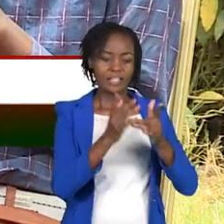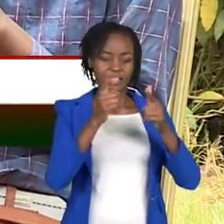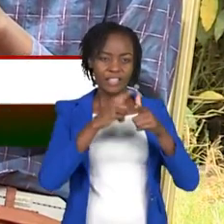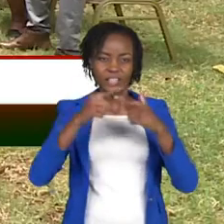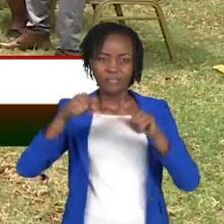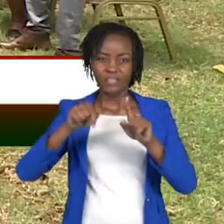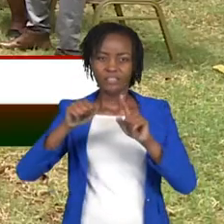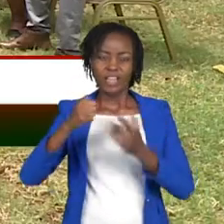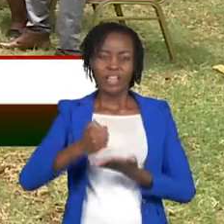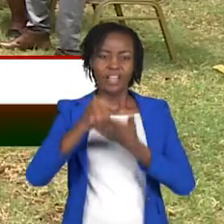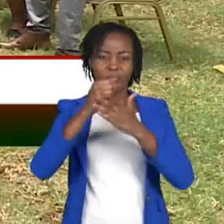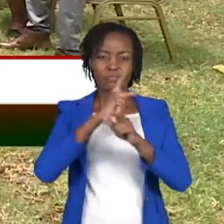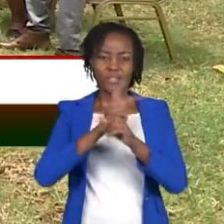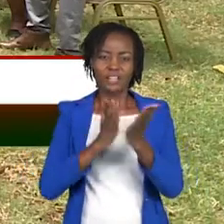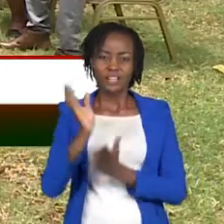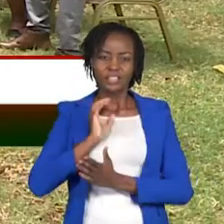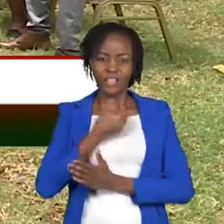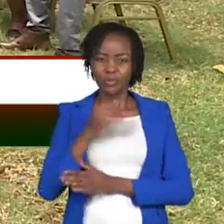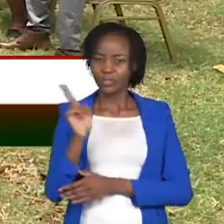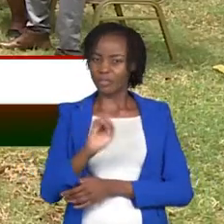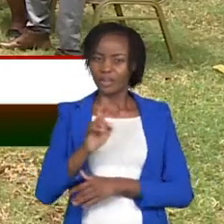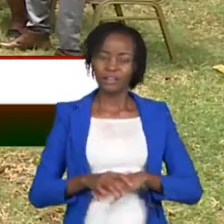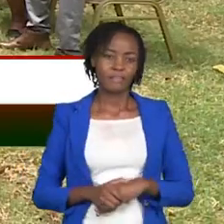we want. Jim, do you agree with the sentiments?